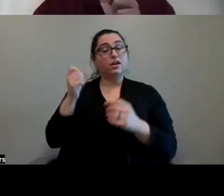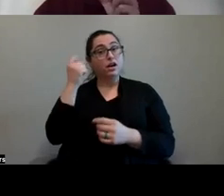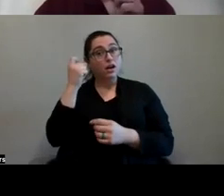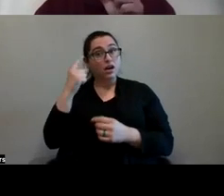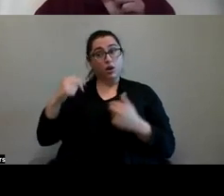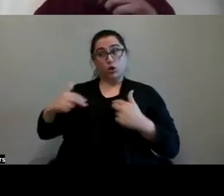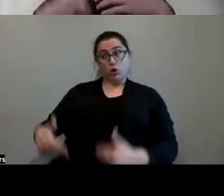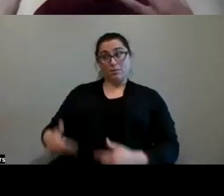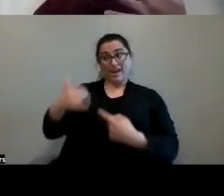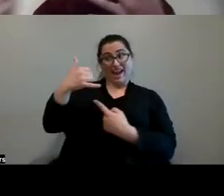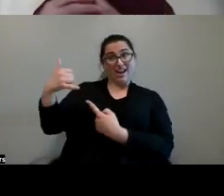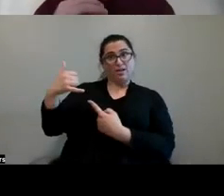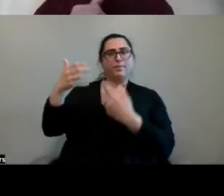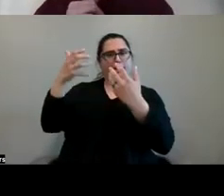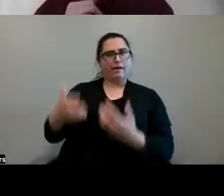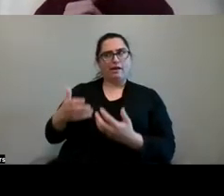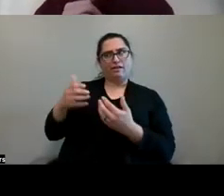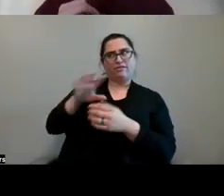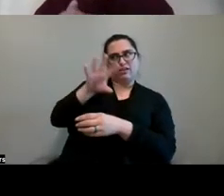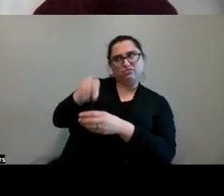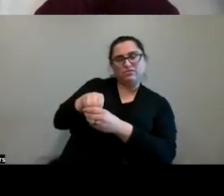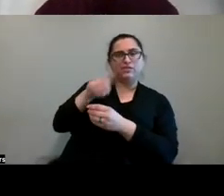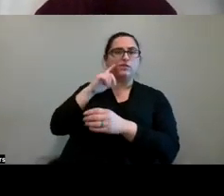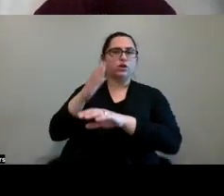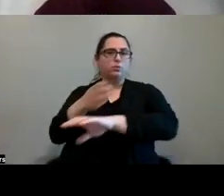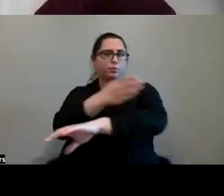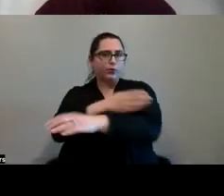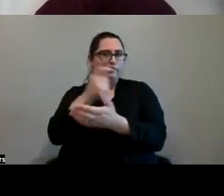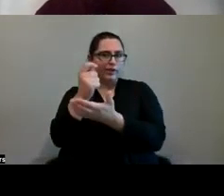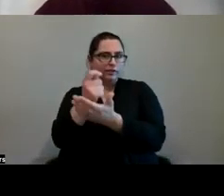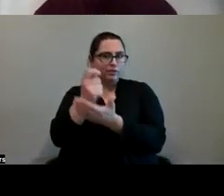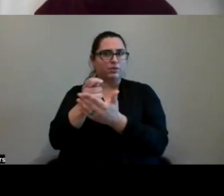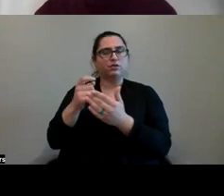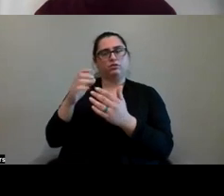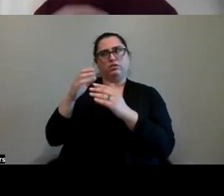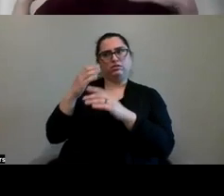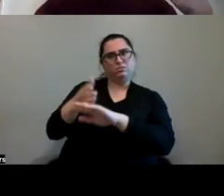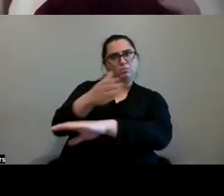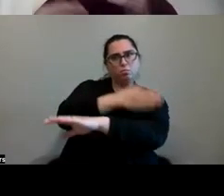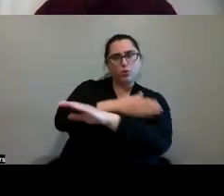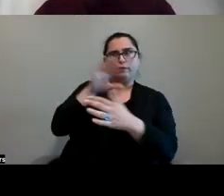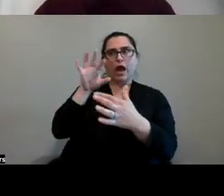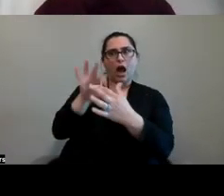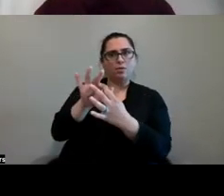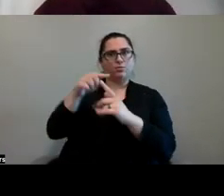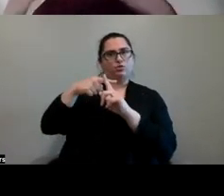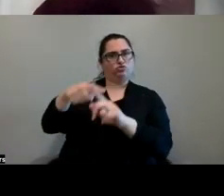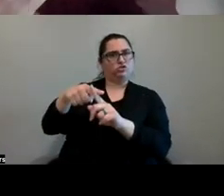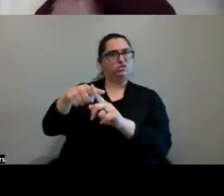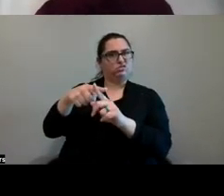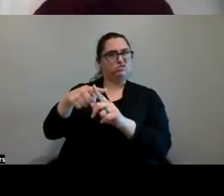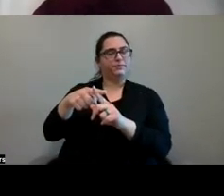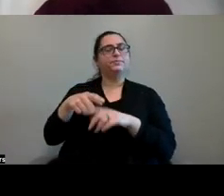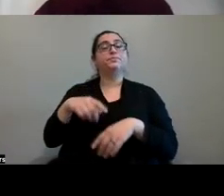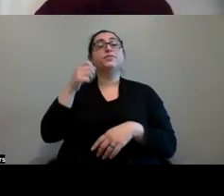antibodies with high affinity for a target. And so this is the setting the main